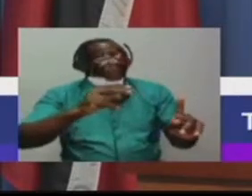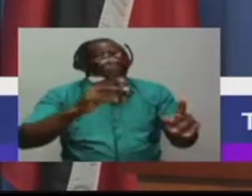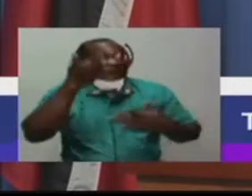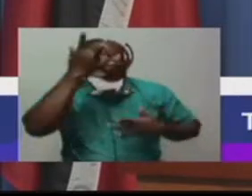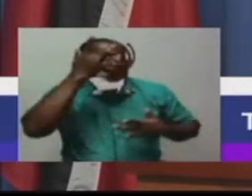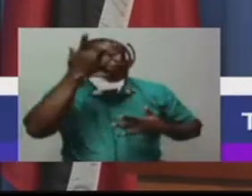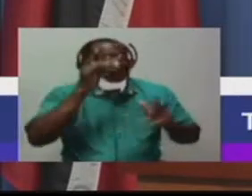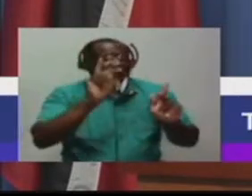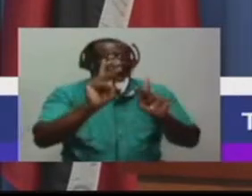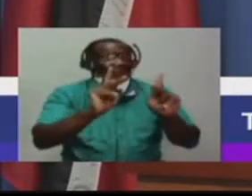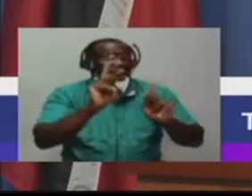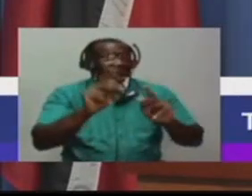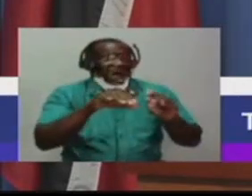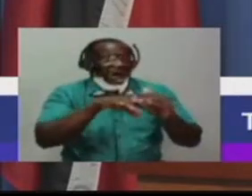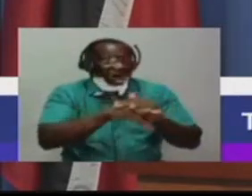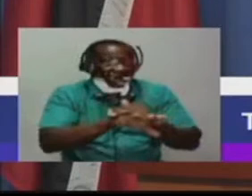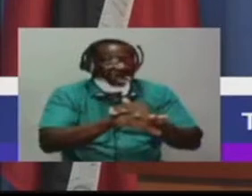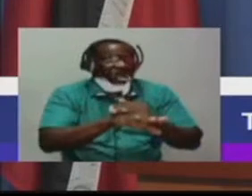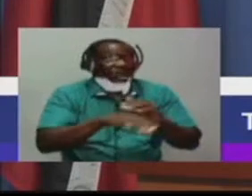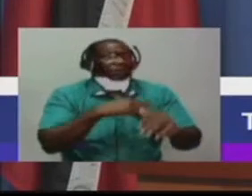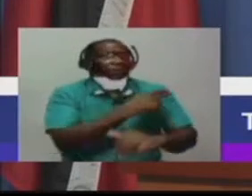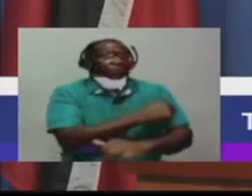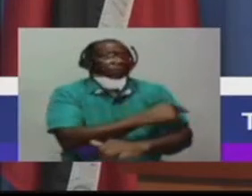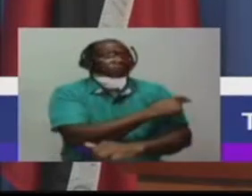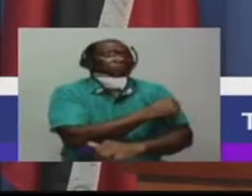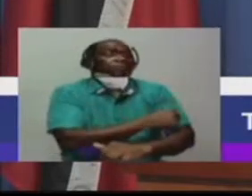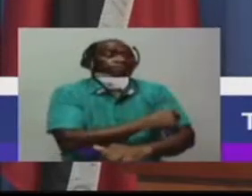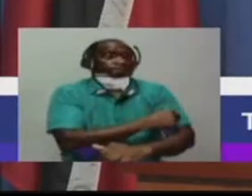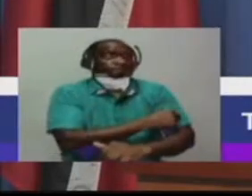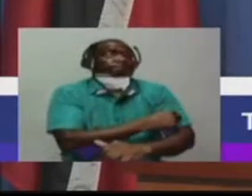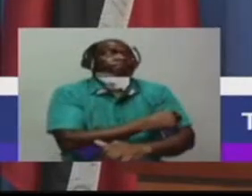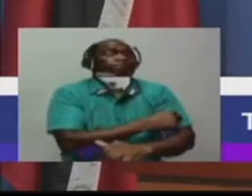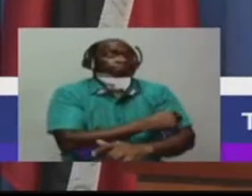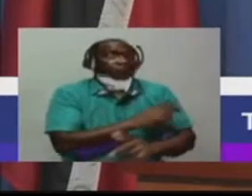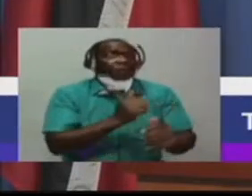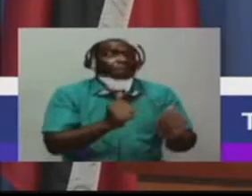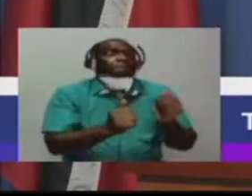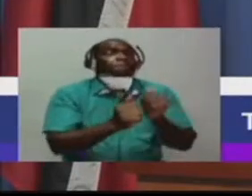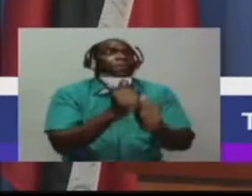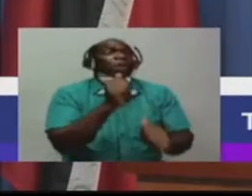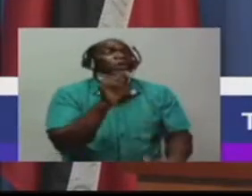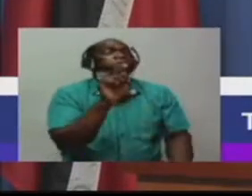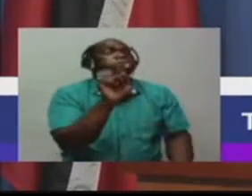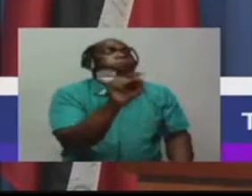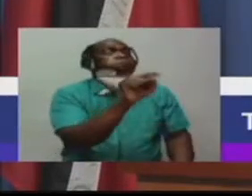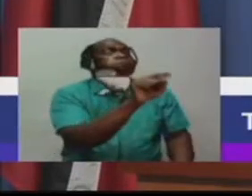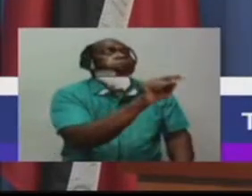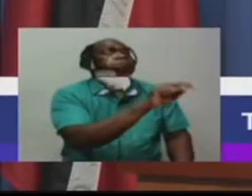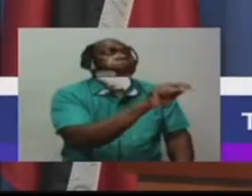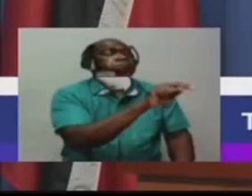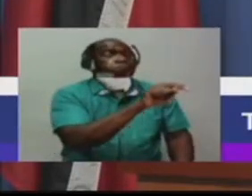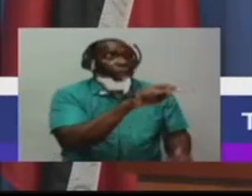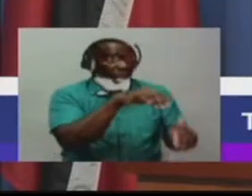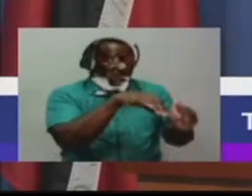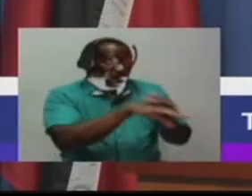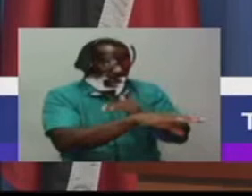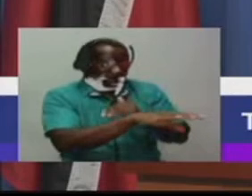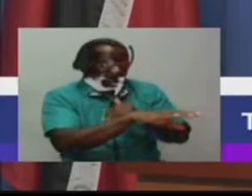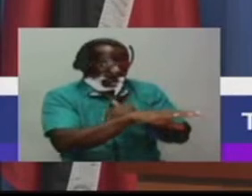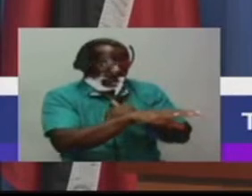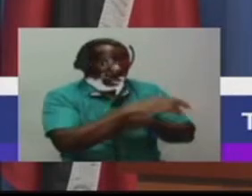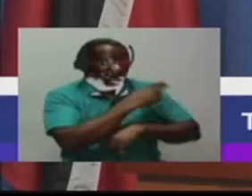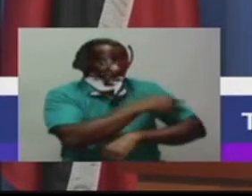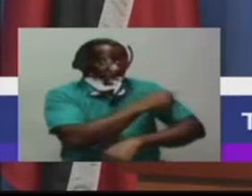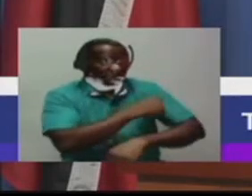hospital. For the most part, the patients that are coming to the hospital